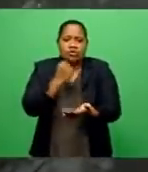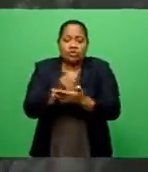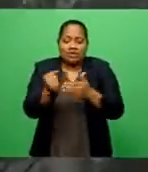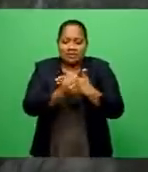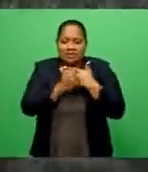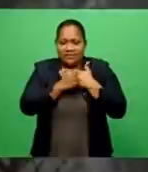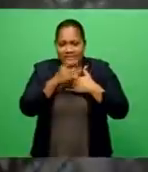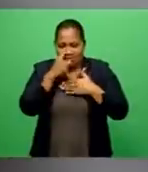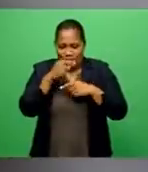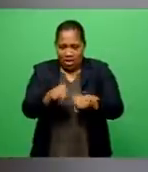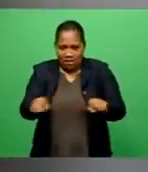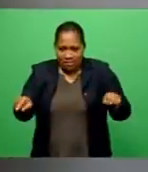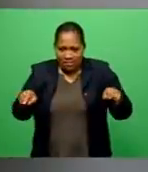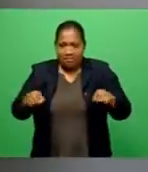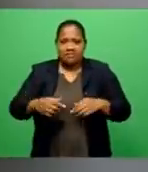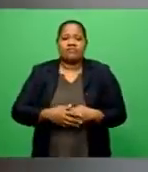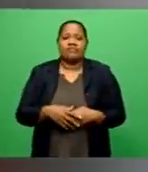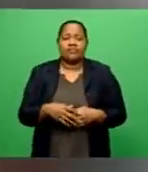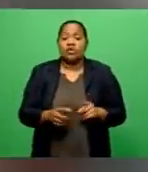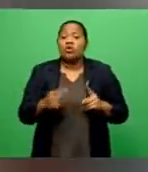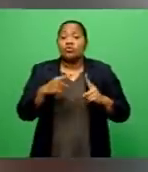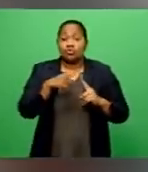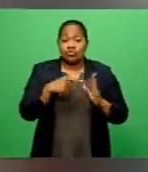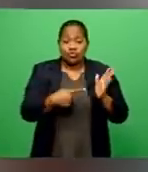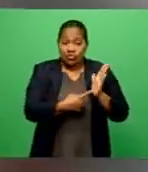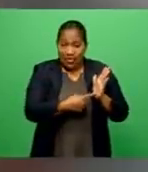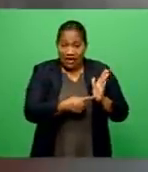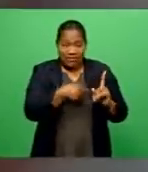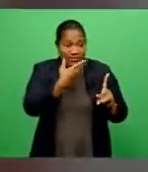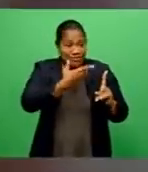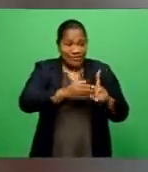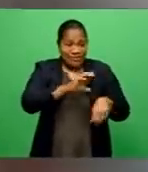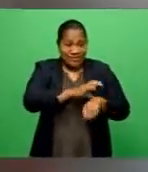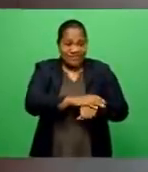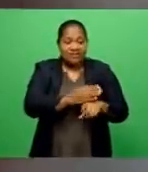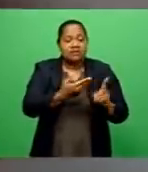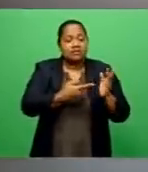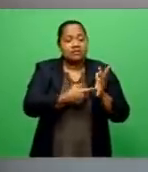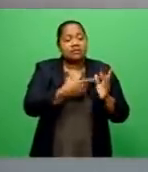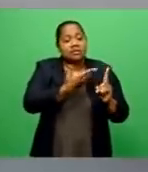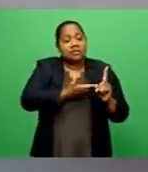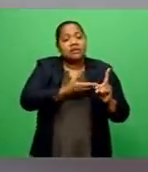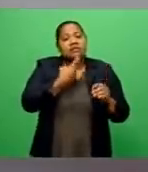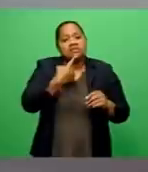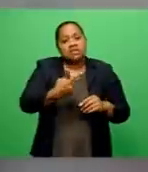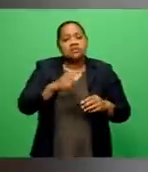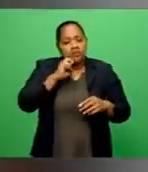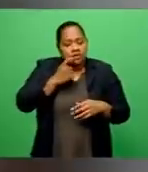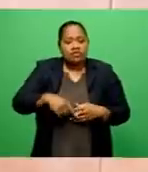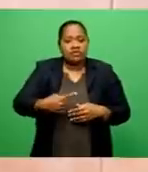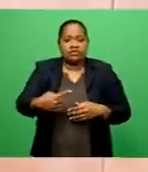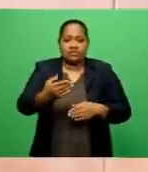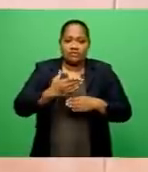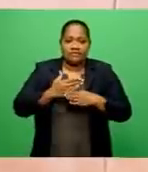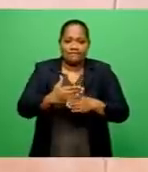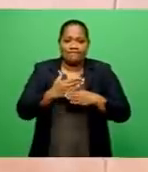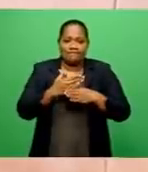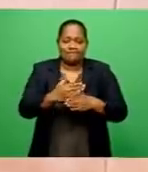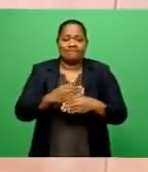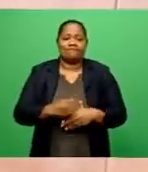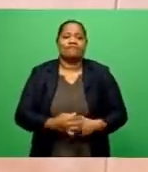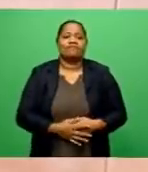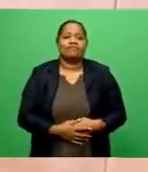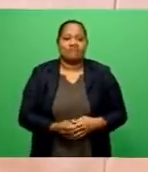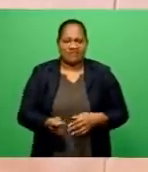public. Tundravu says they have plans to help them continue their operations post-TC Yasa. We'll just look at some